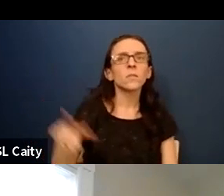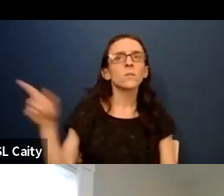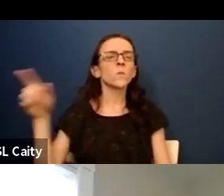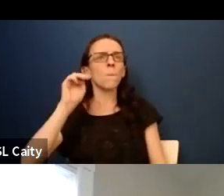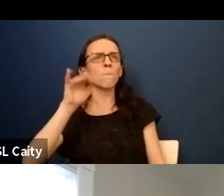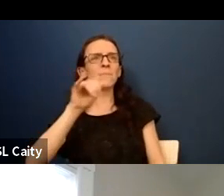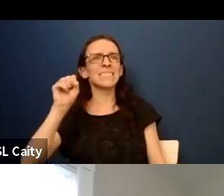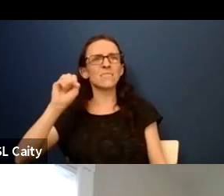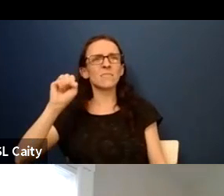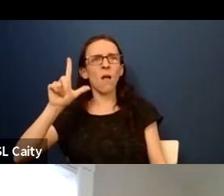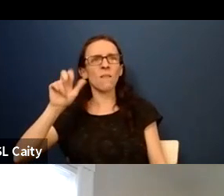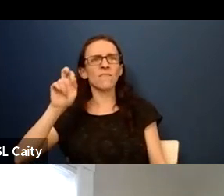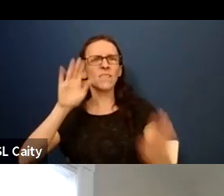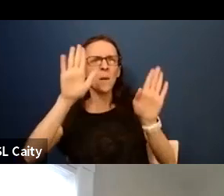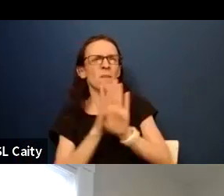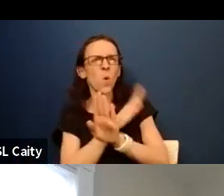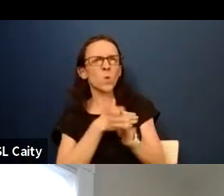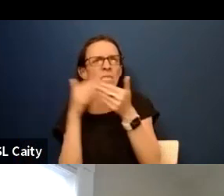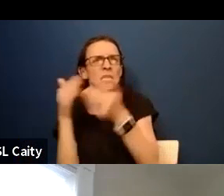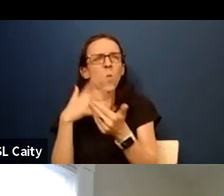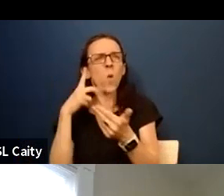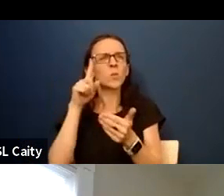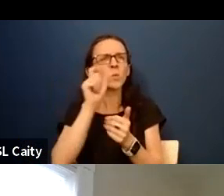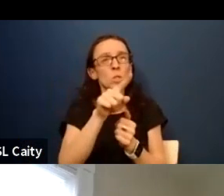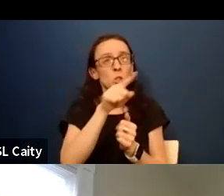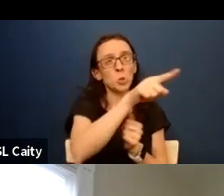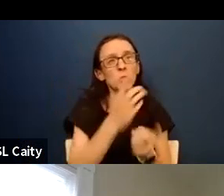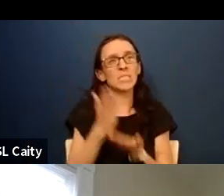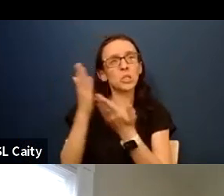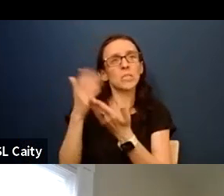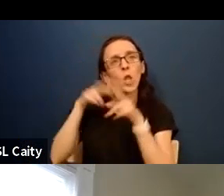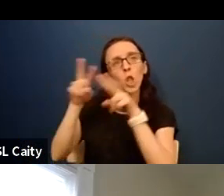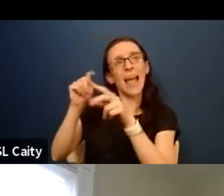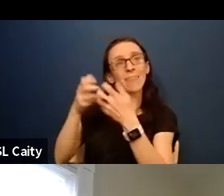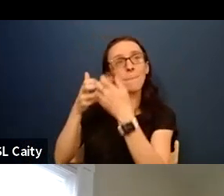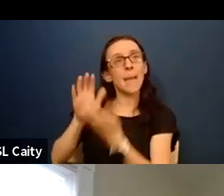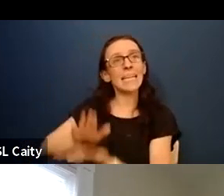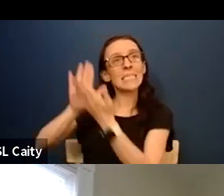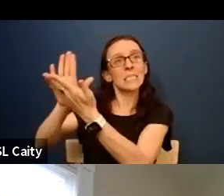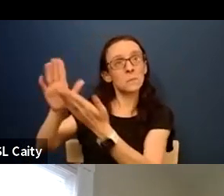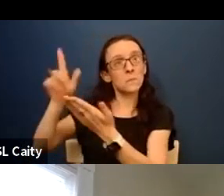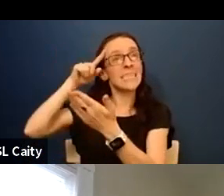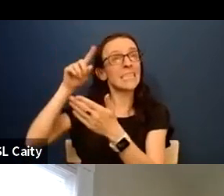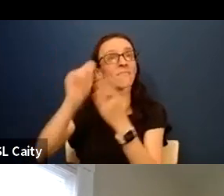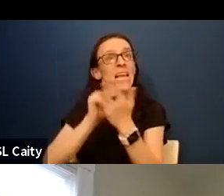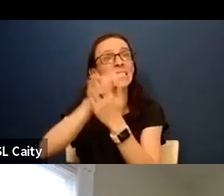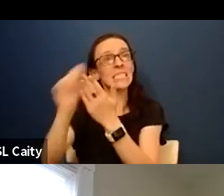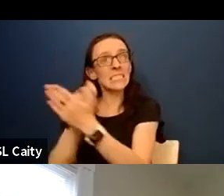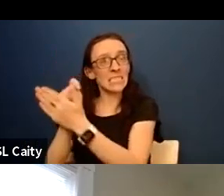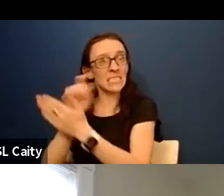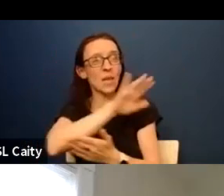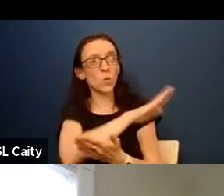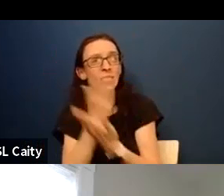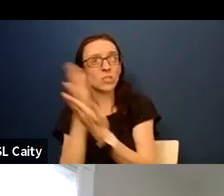you suggesting that we look at the mechanism for seat allocation in phases? Is that your suggestion? I